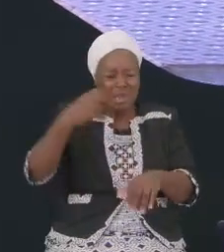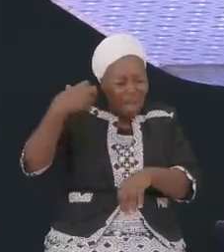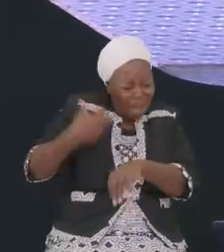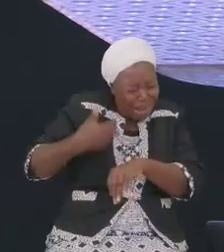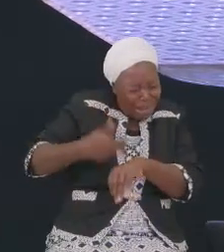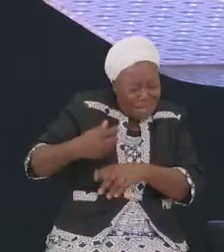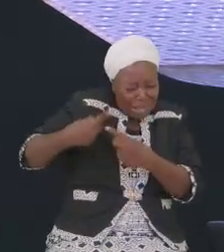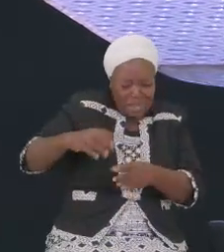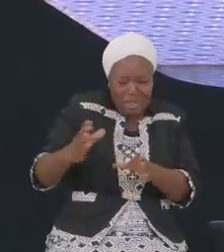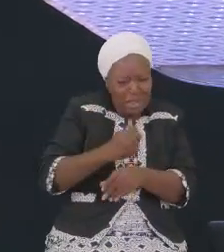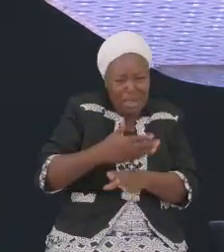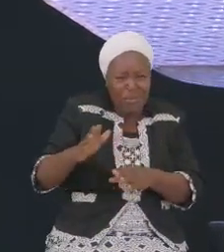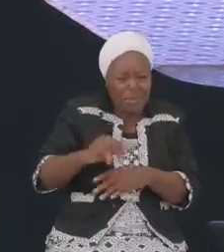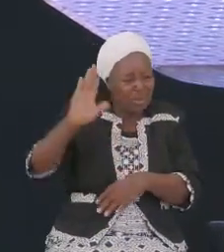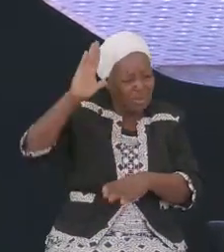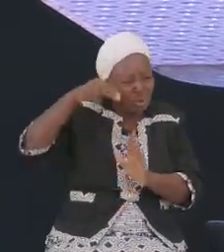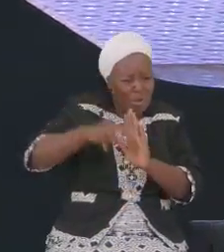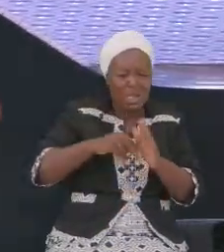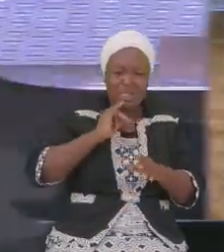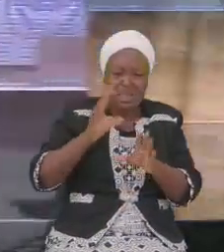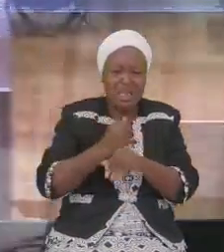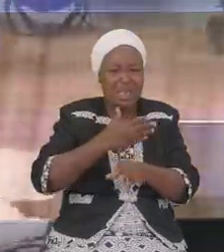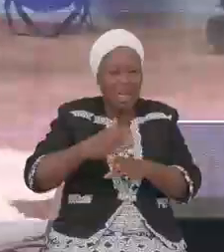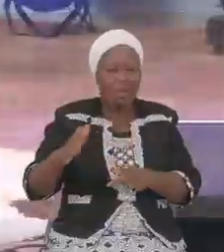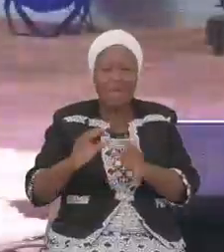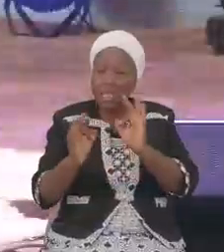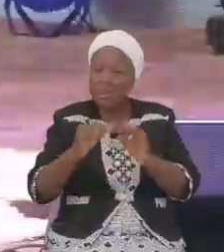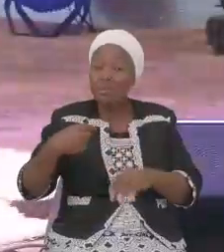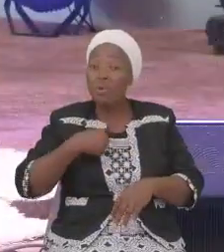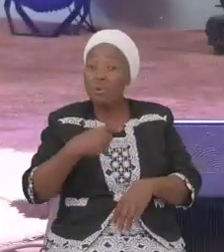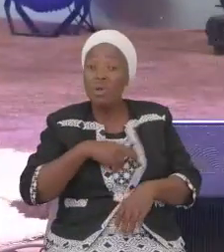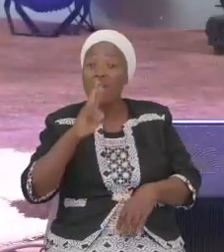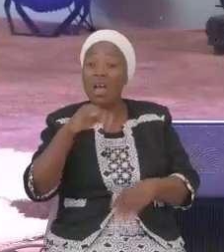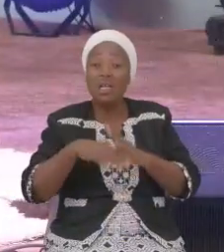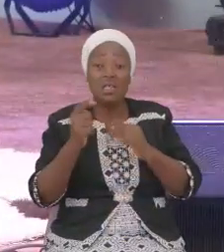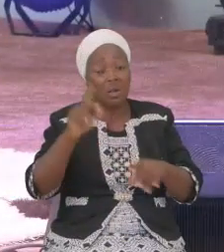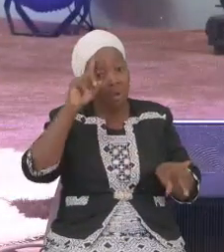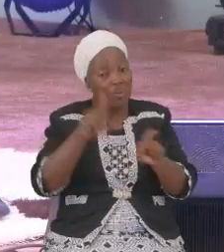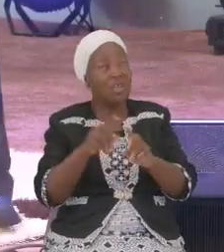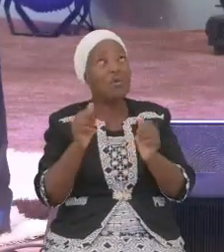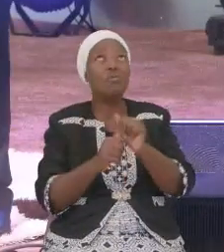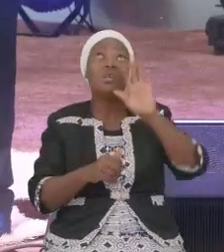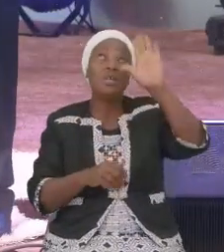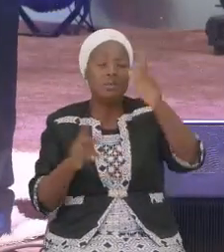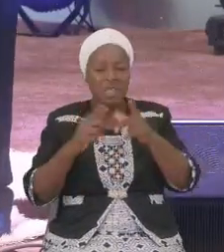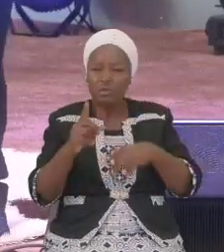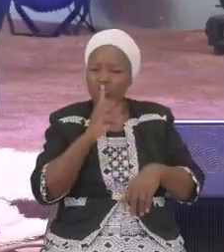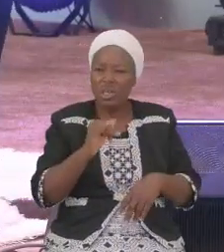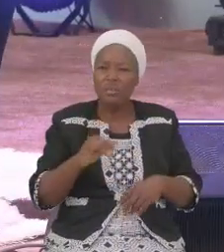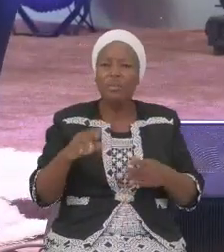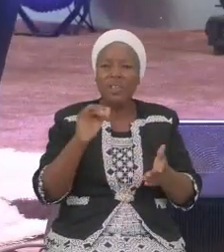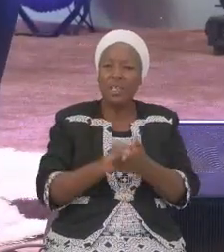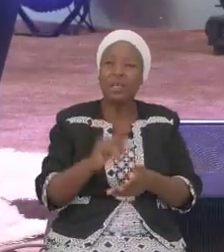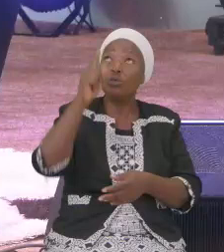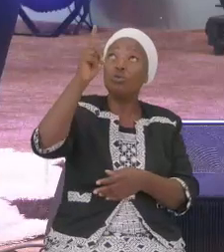The stubbornness is taken away. If we are in the covenant with him, in reality, that